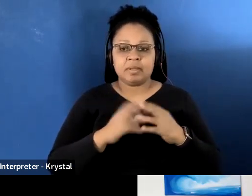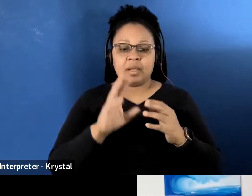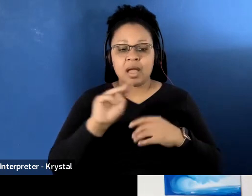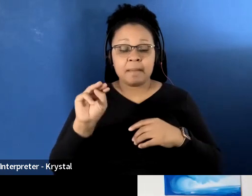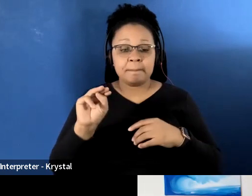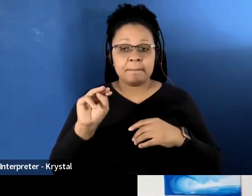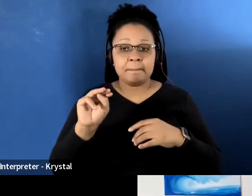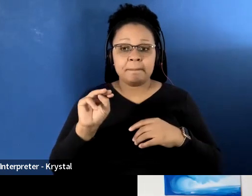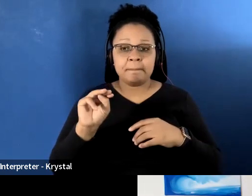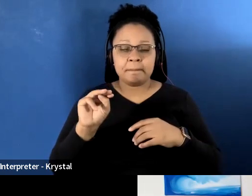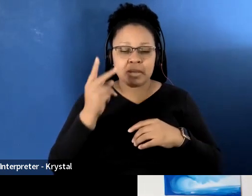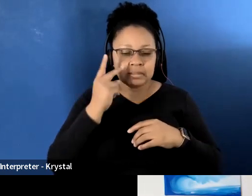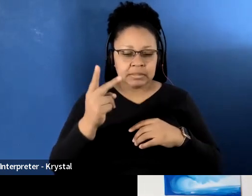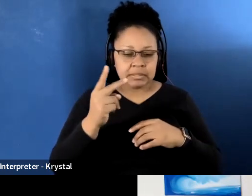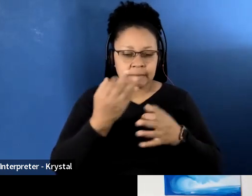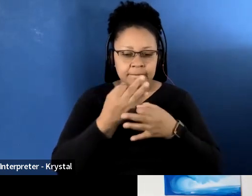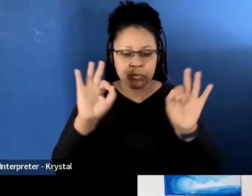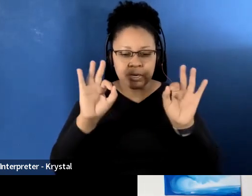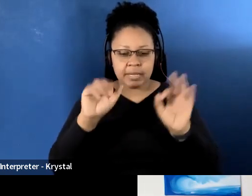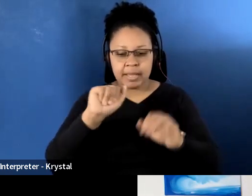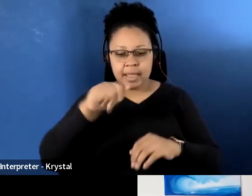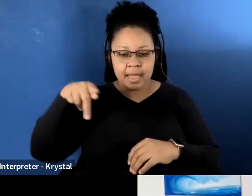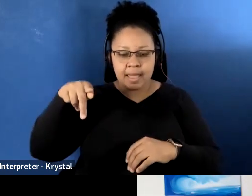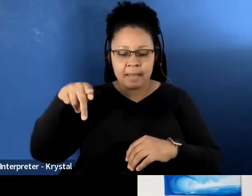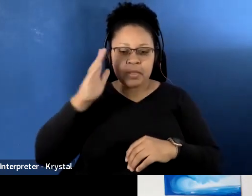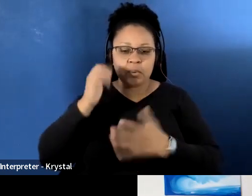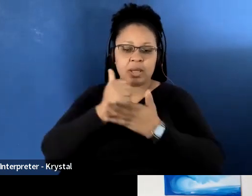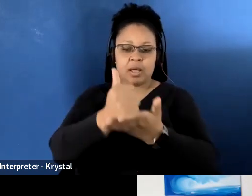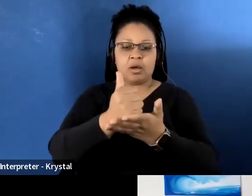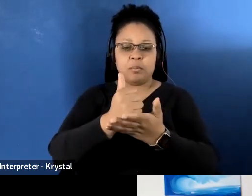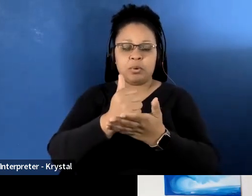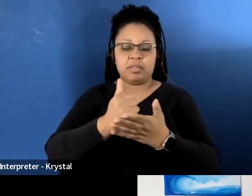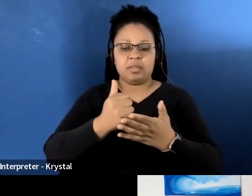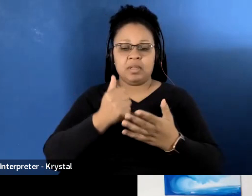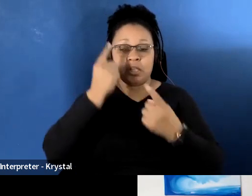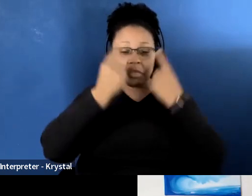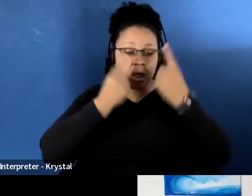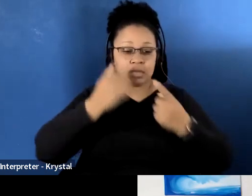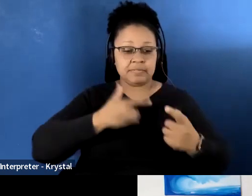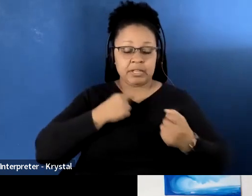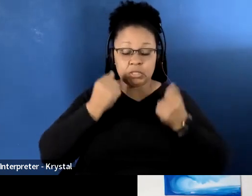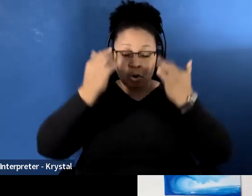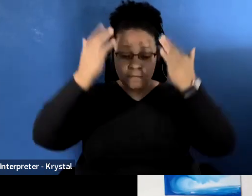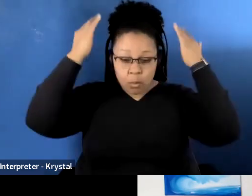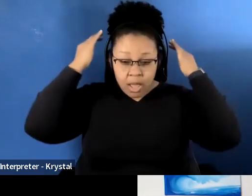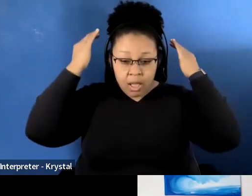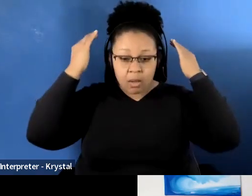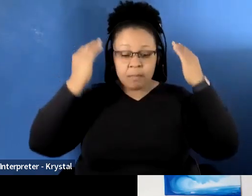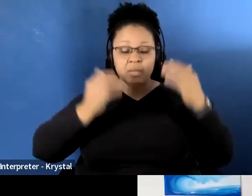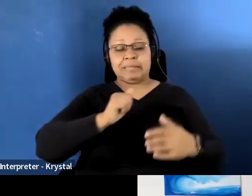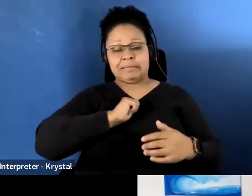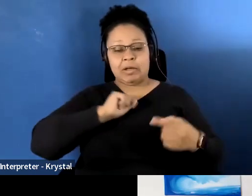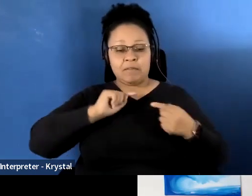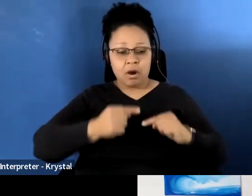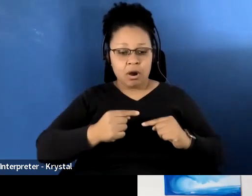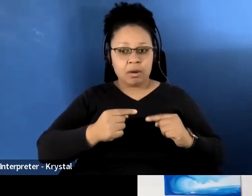There is a free app that can be helpful to deal with overwhelming thoughts or feelings, especially dealing with feelings of self-harm. It's